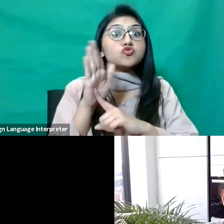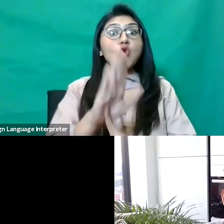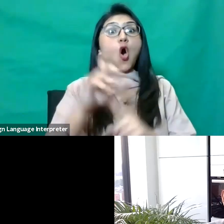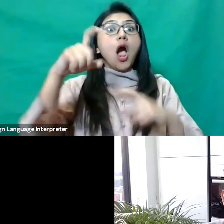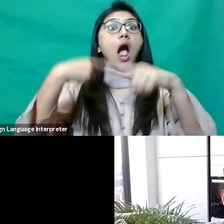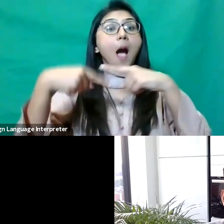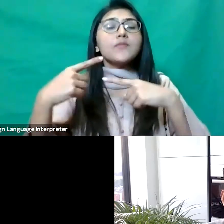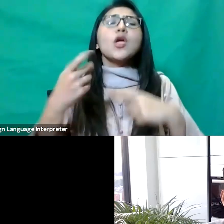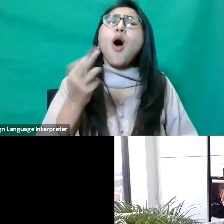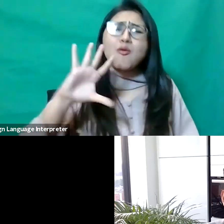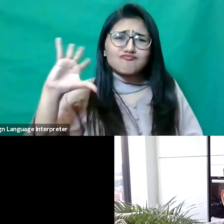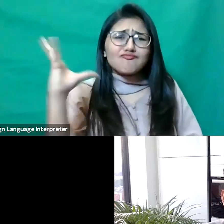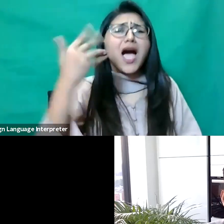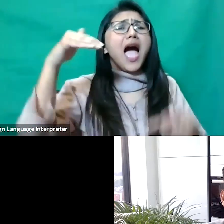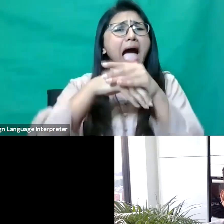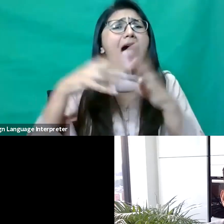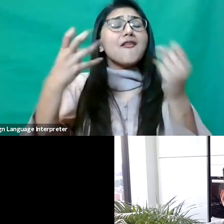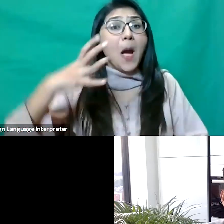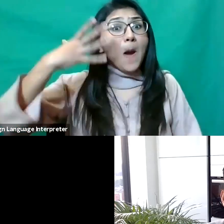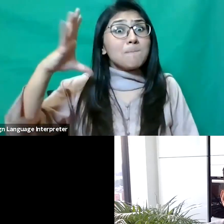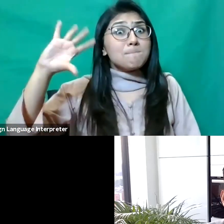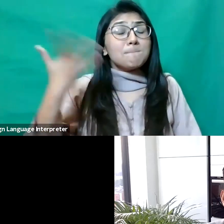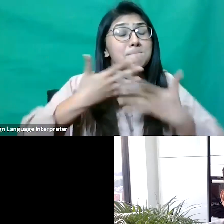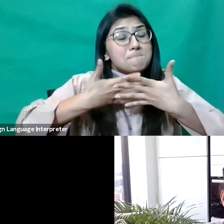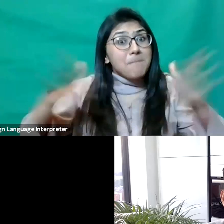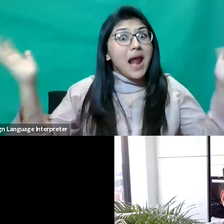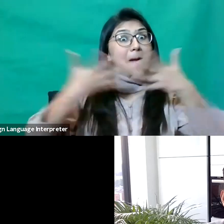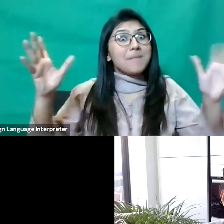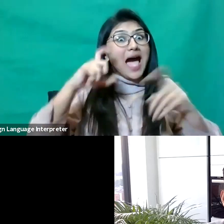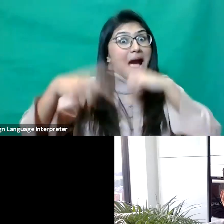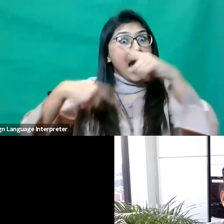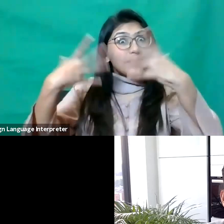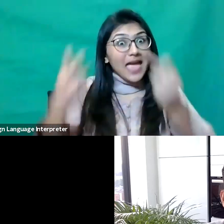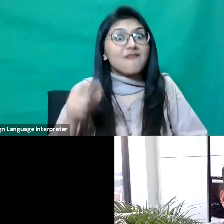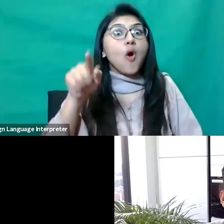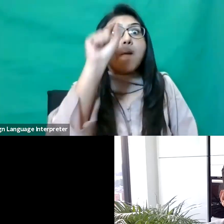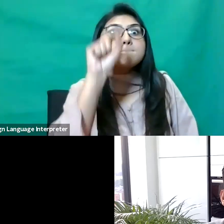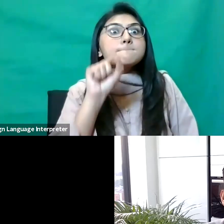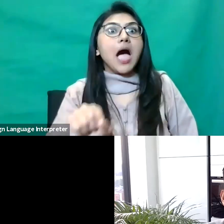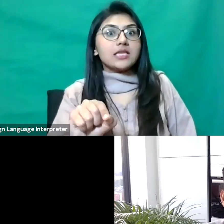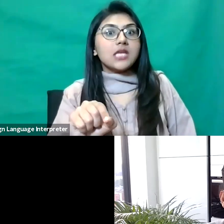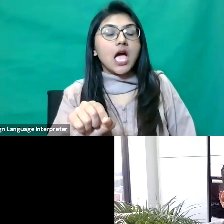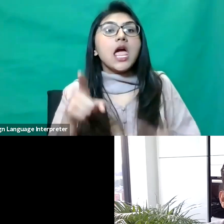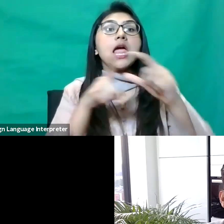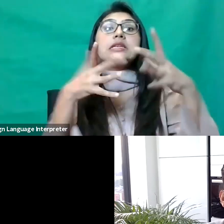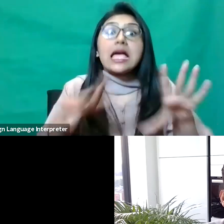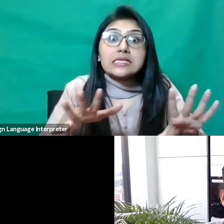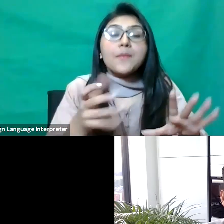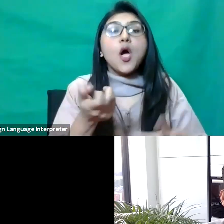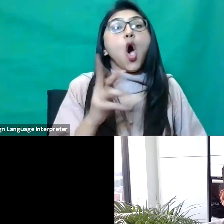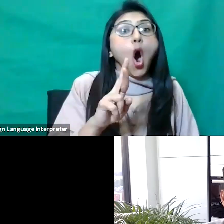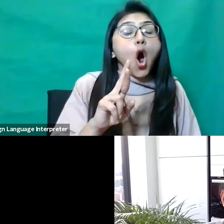the world, in multinational companies, there's a percentage of people with disabilities or people with